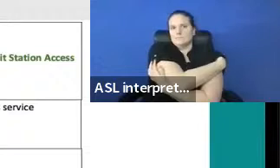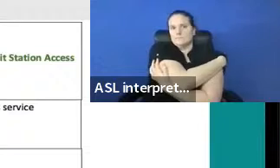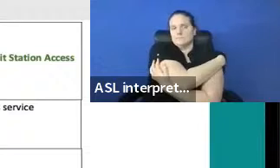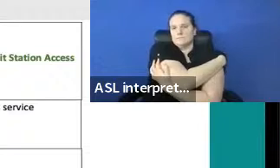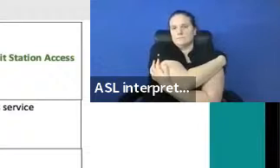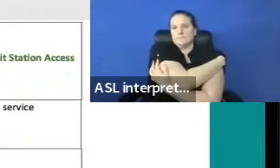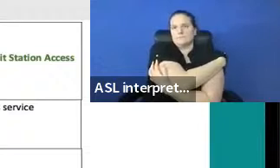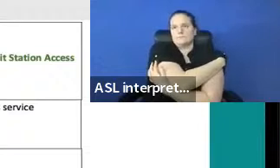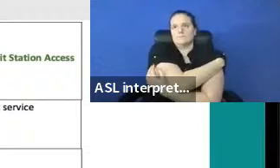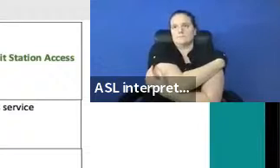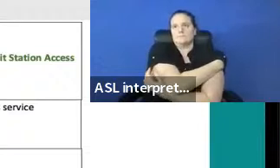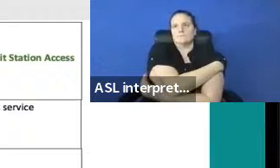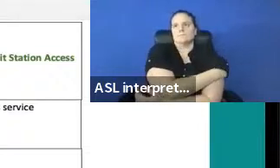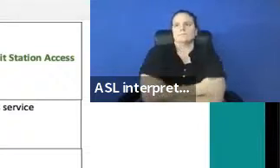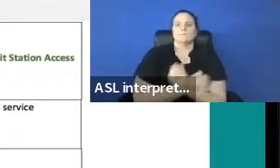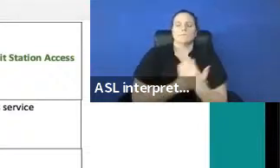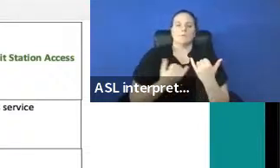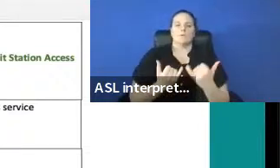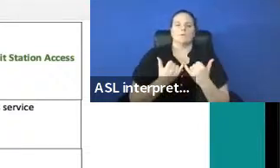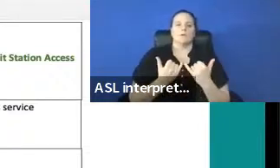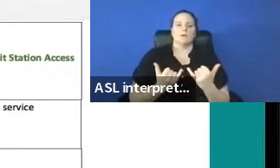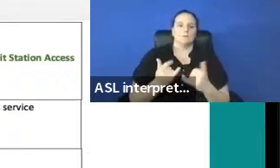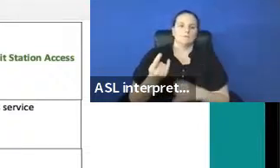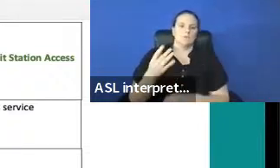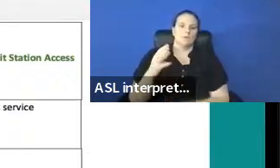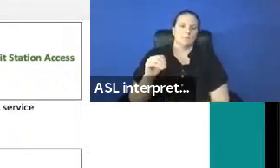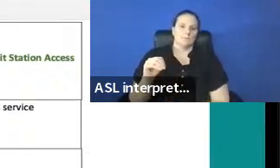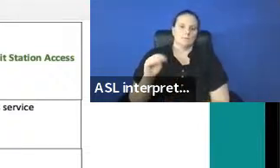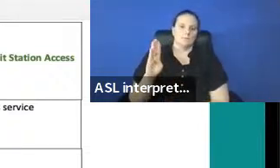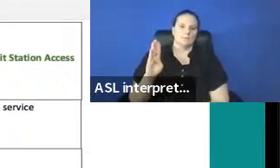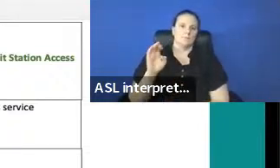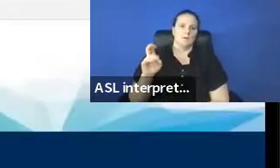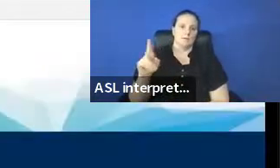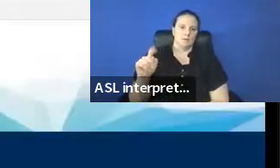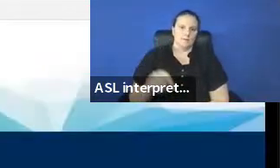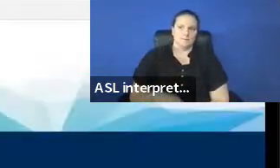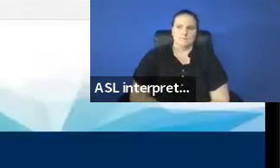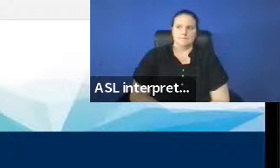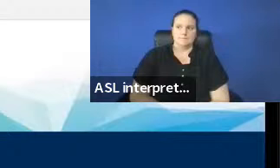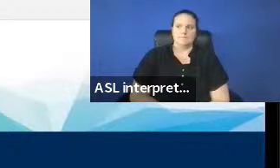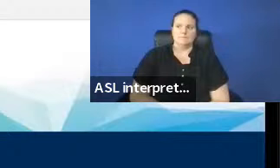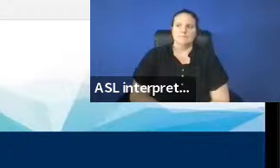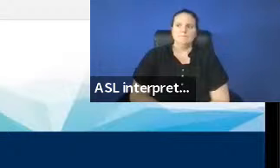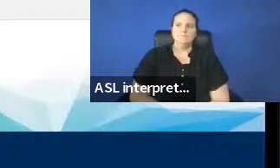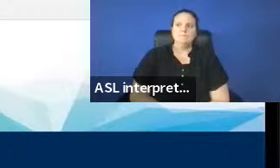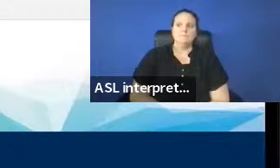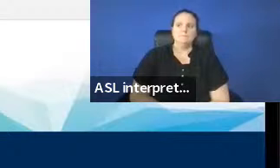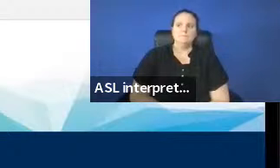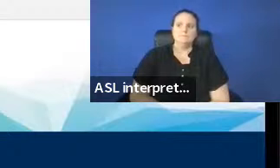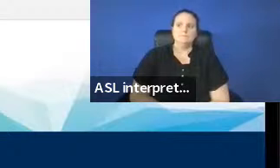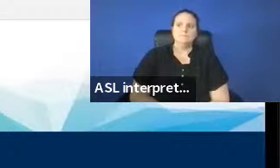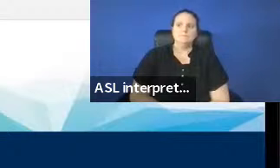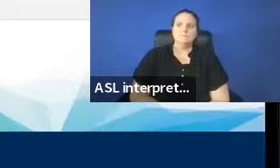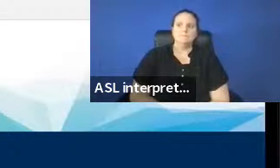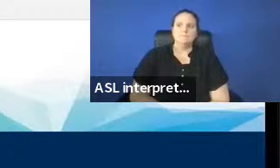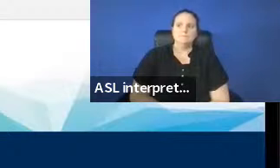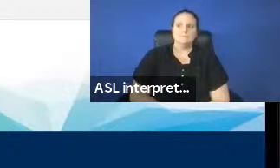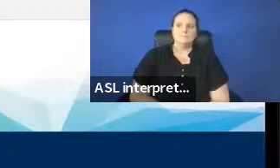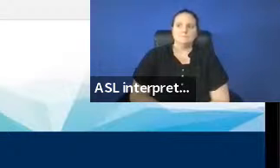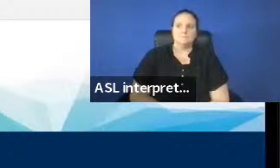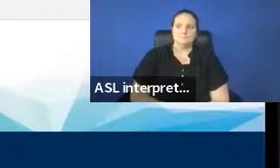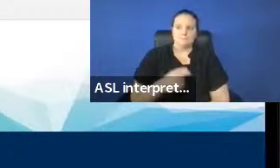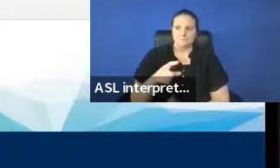is going to now, as Tom Bennett, and he is going to begin